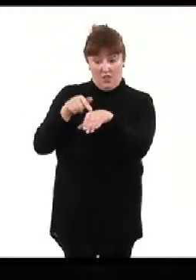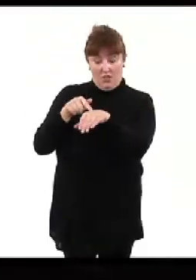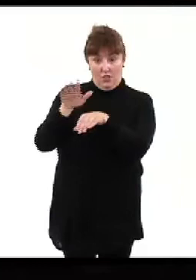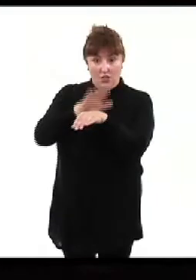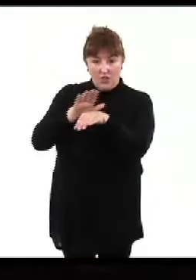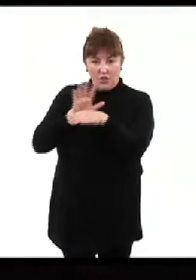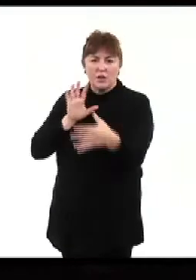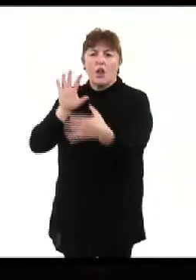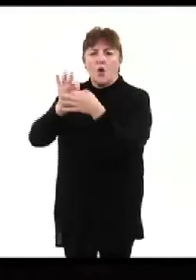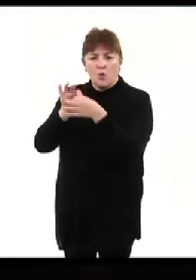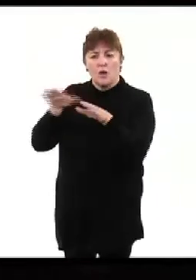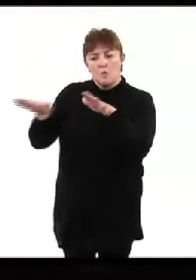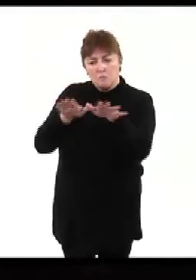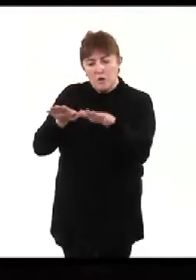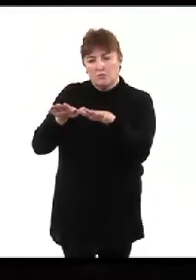Okay.